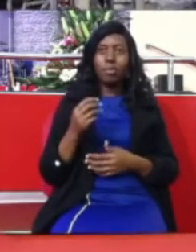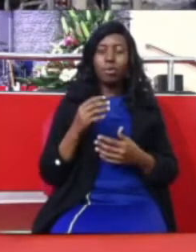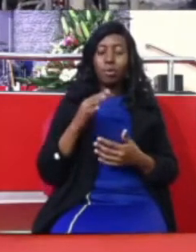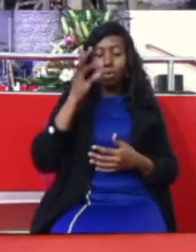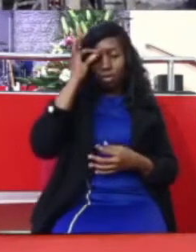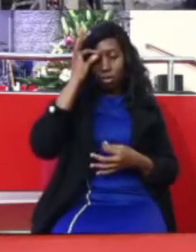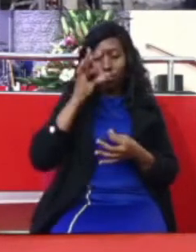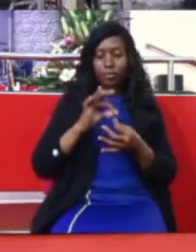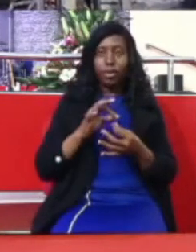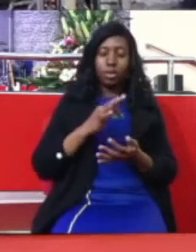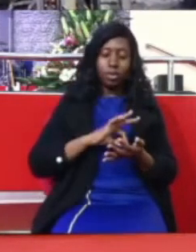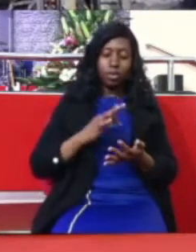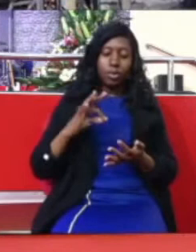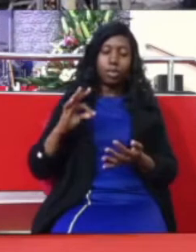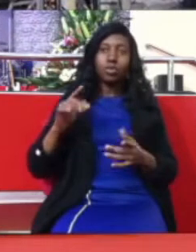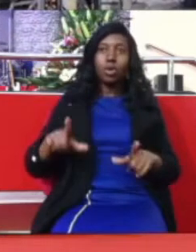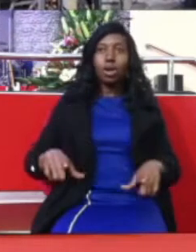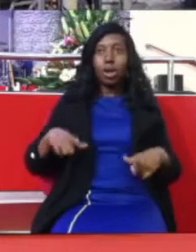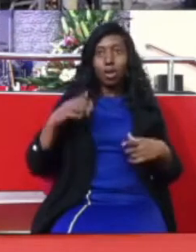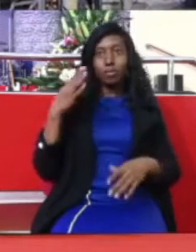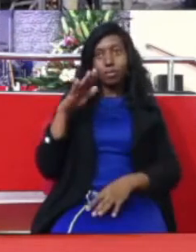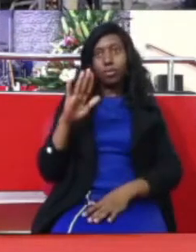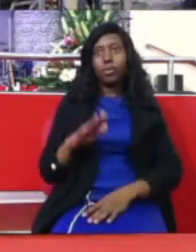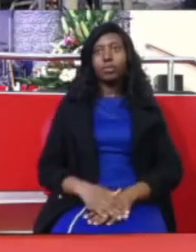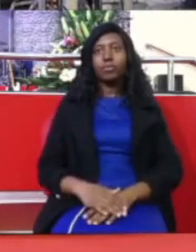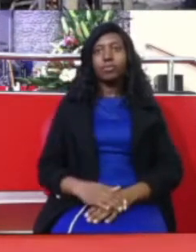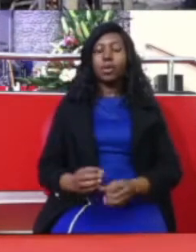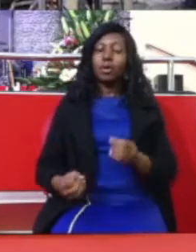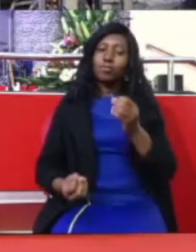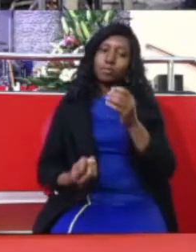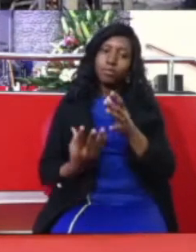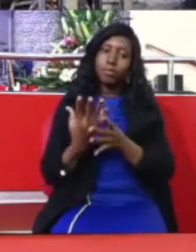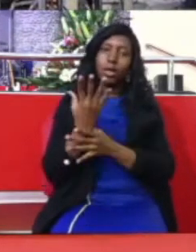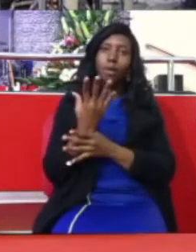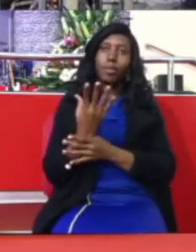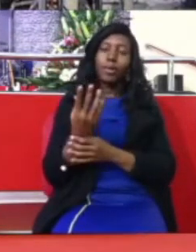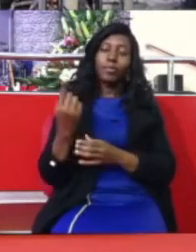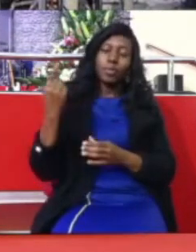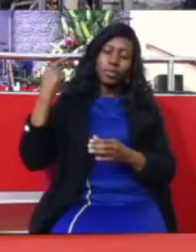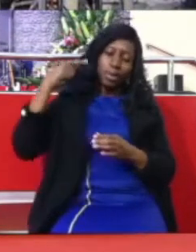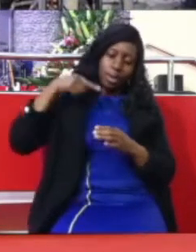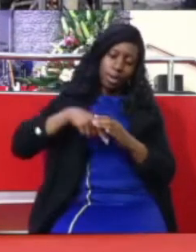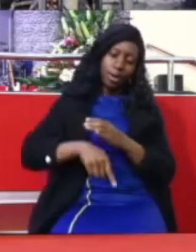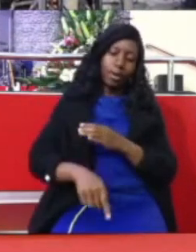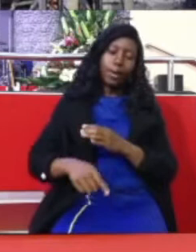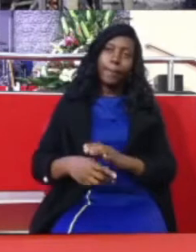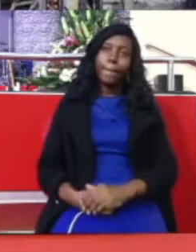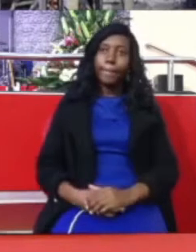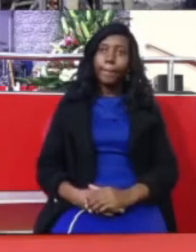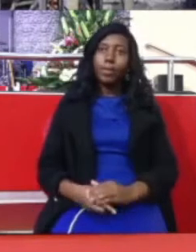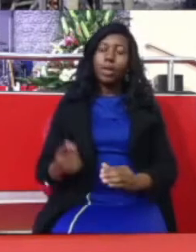Yesu asifiwe. God is saying, launch into the depths of the waters. Launch into